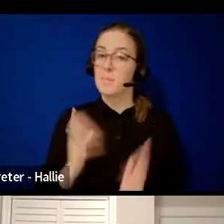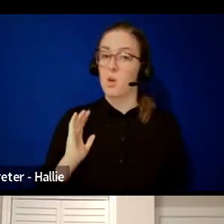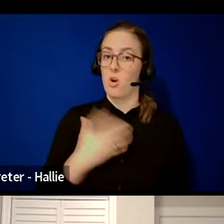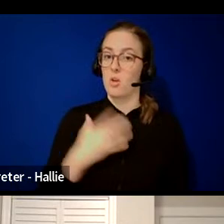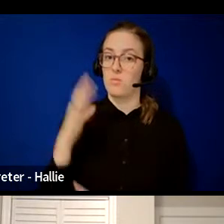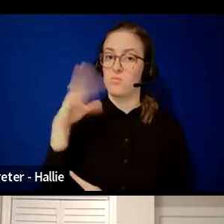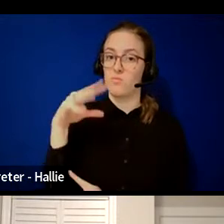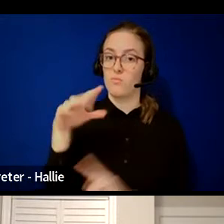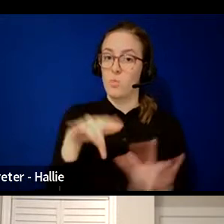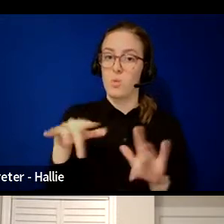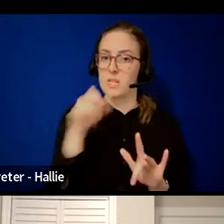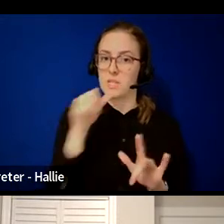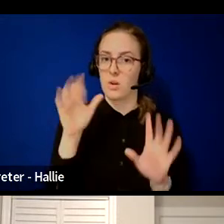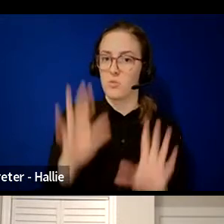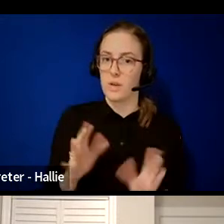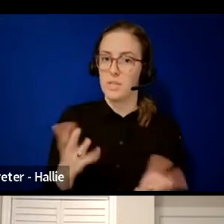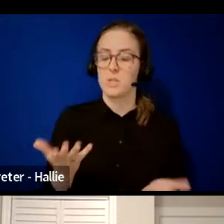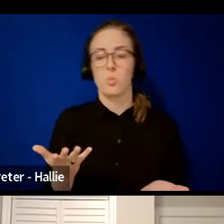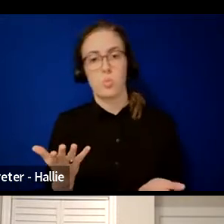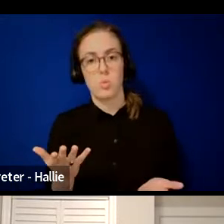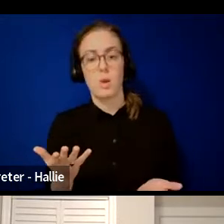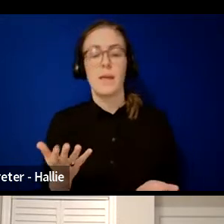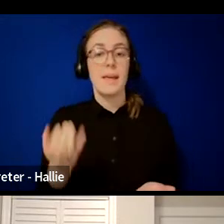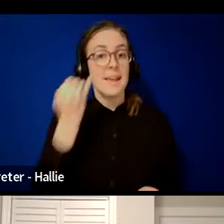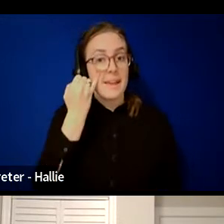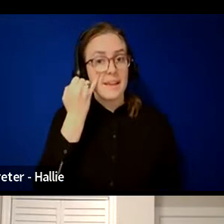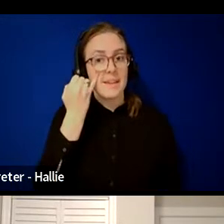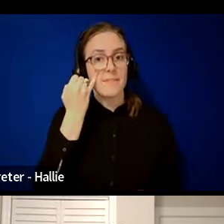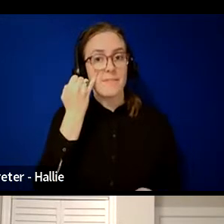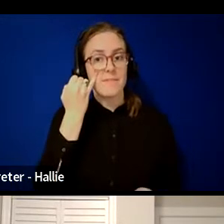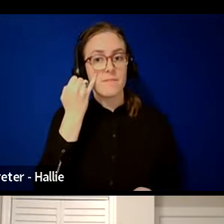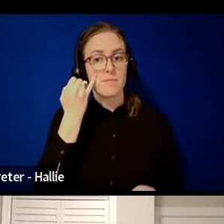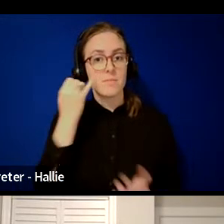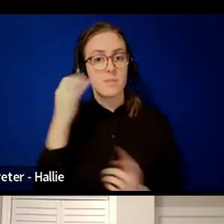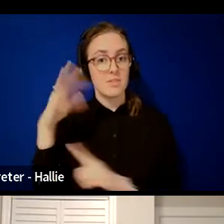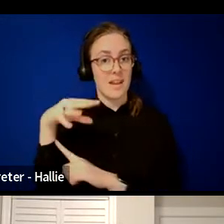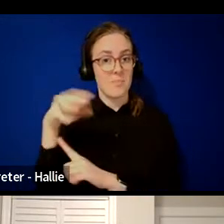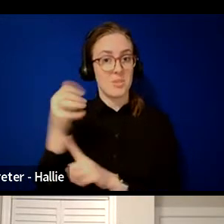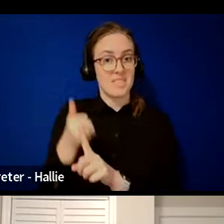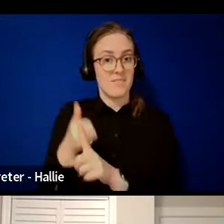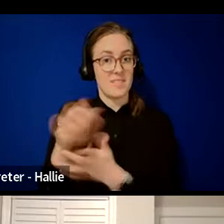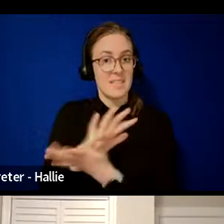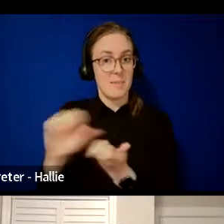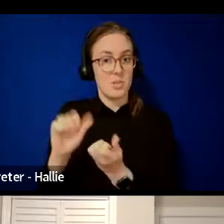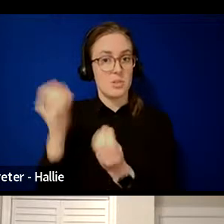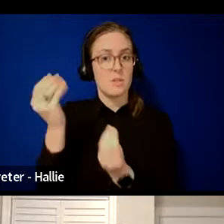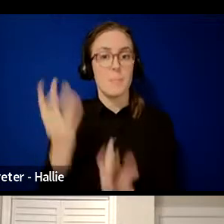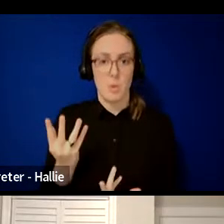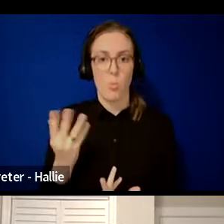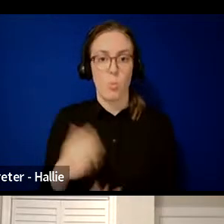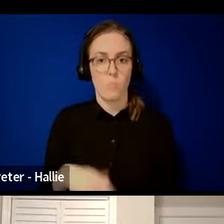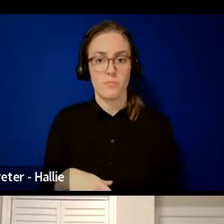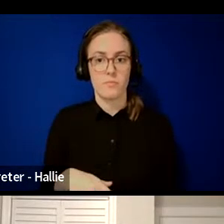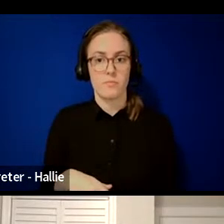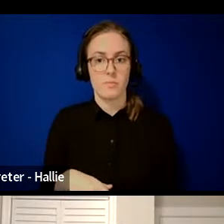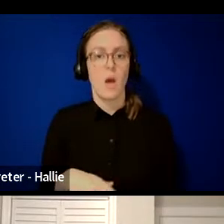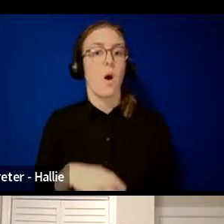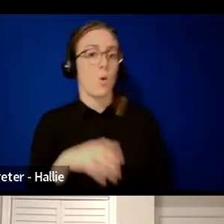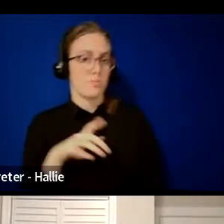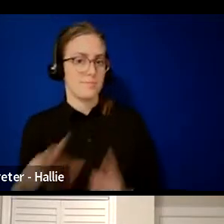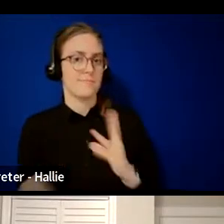So if there is a camera that anyone knows of that's damaged, please let me know. That one was specifically at 19th and